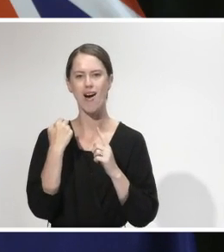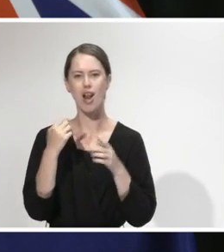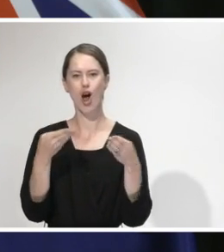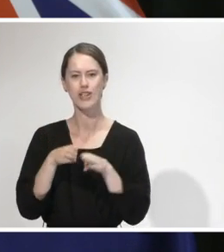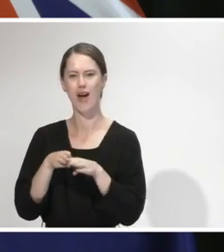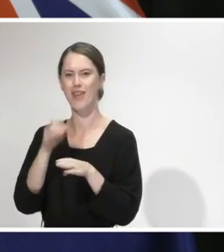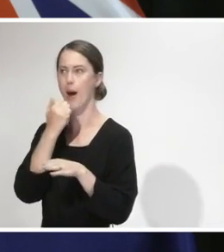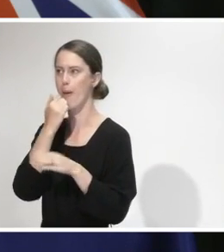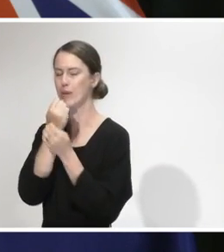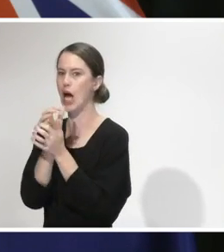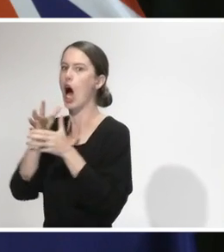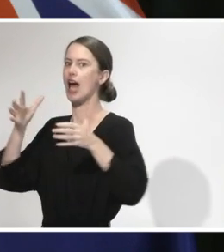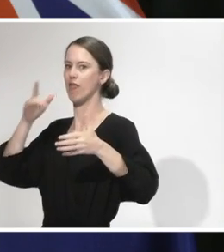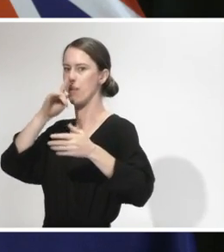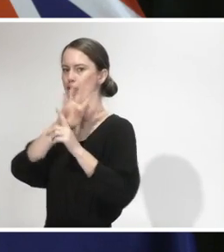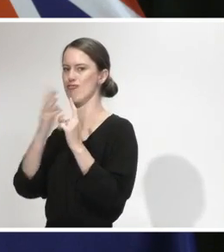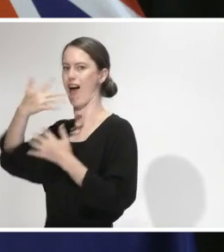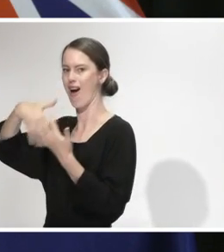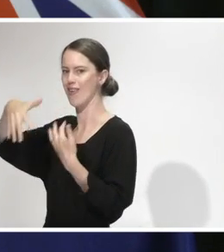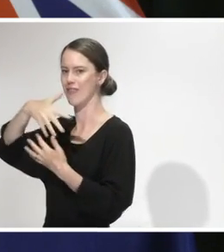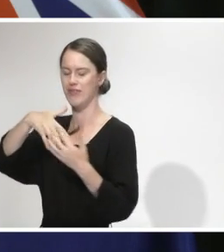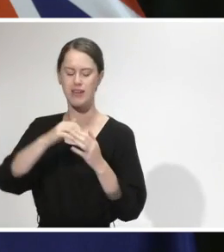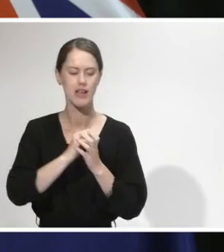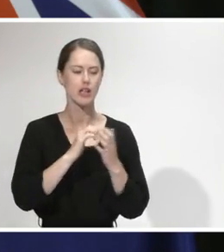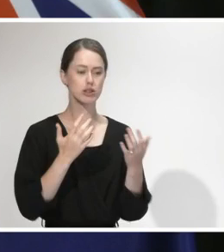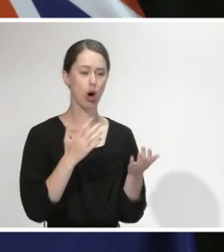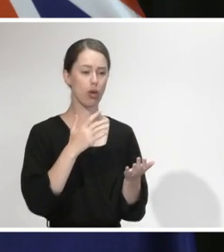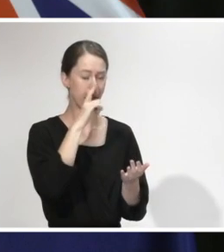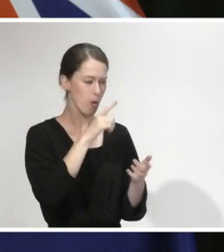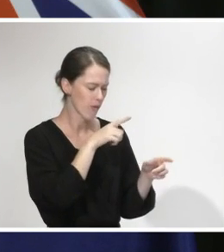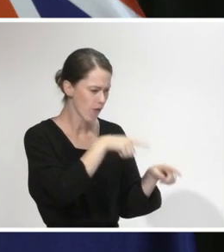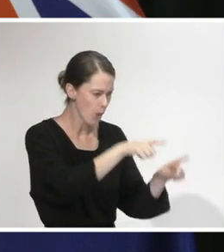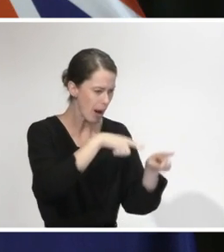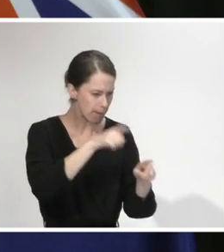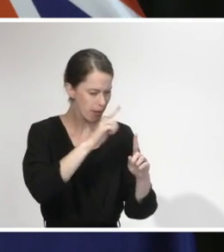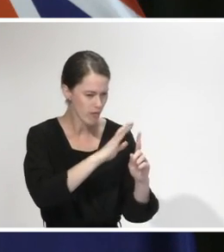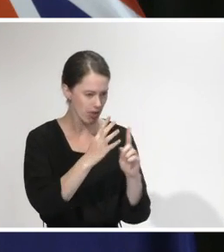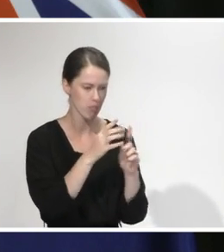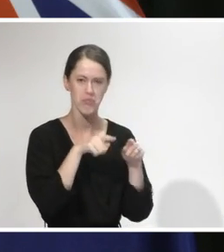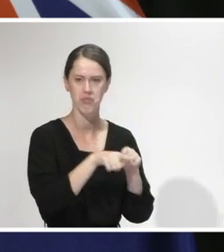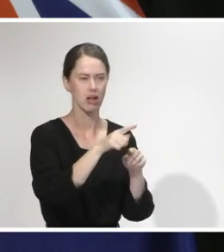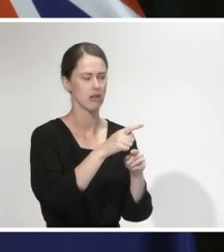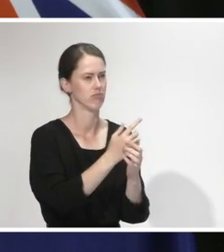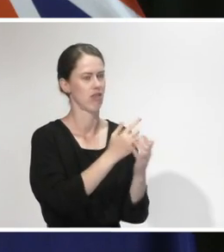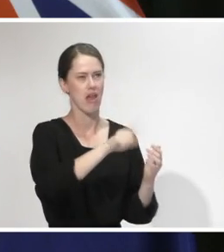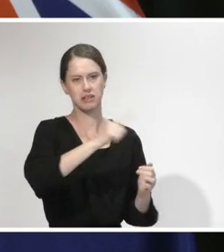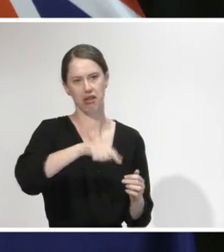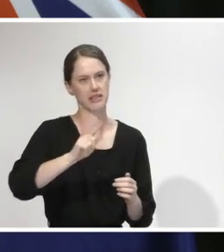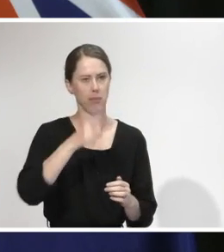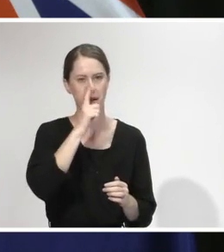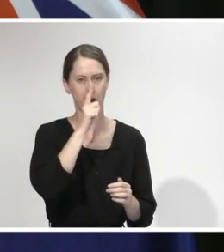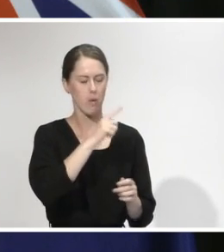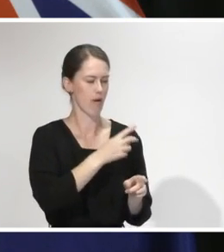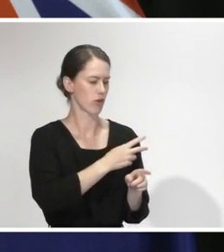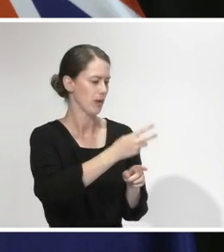restrictions came in. So far, that close contact centre has traced several thousand people, but that's over the 2 to